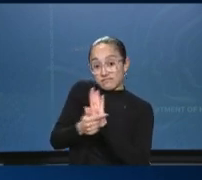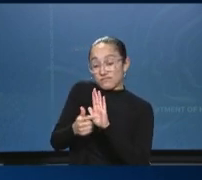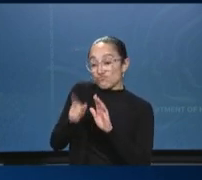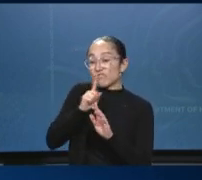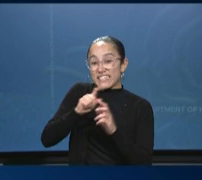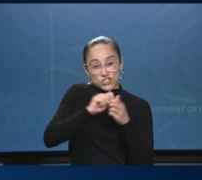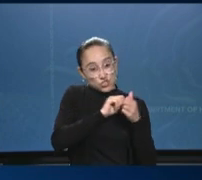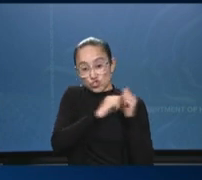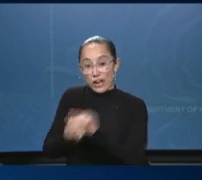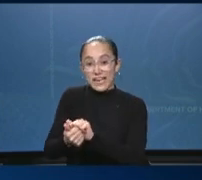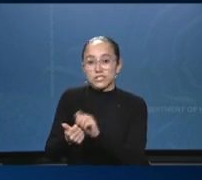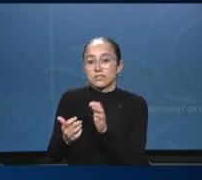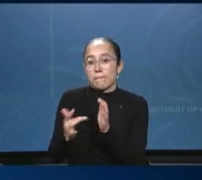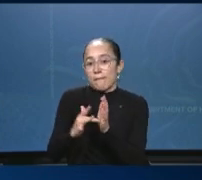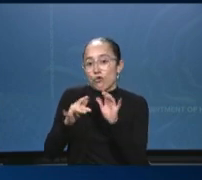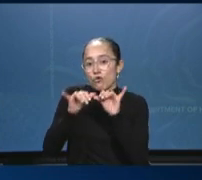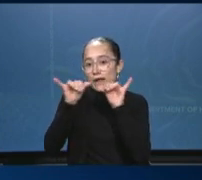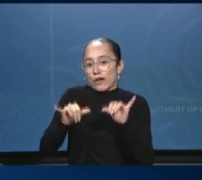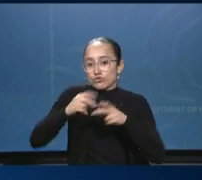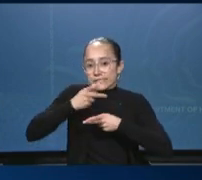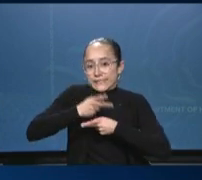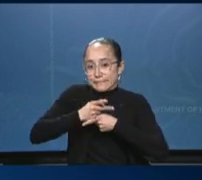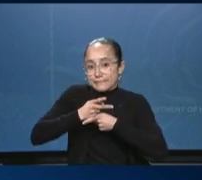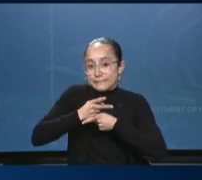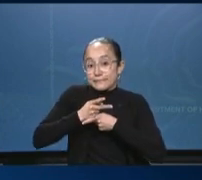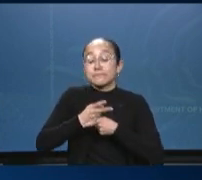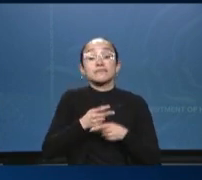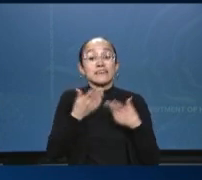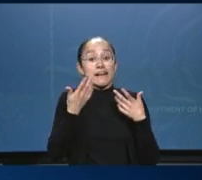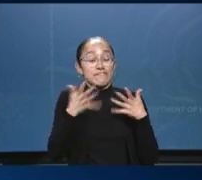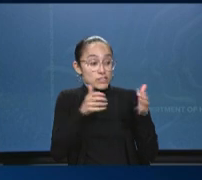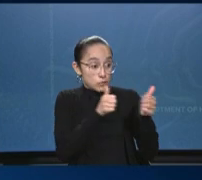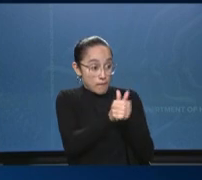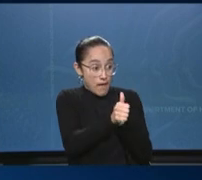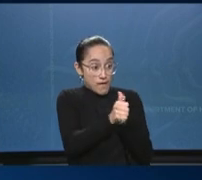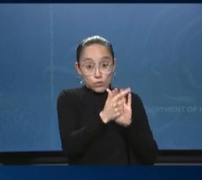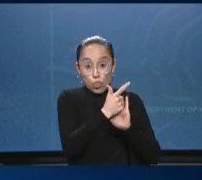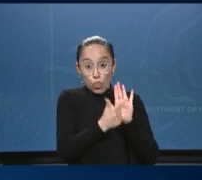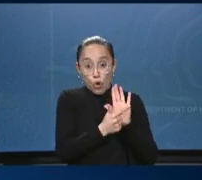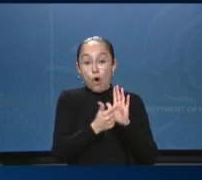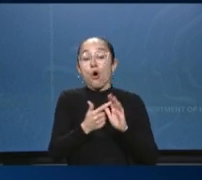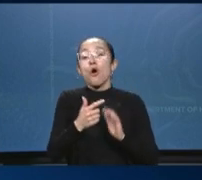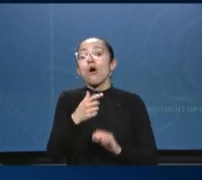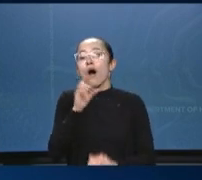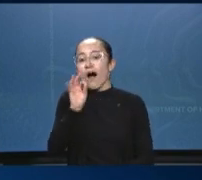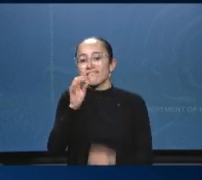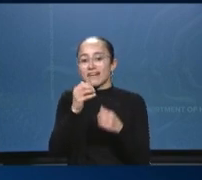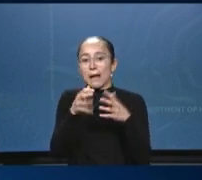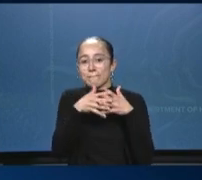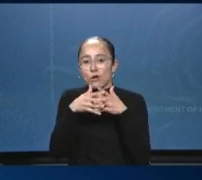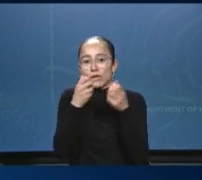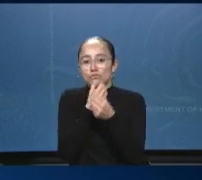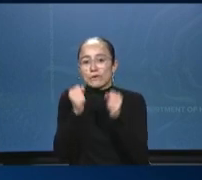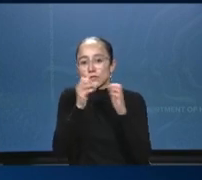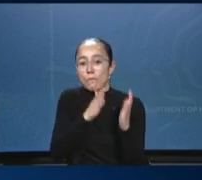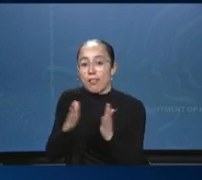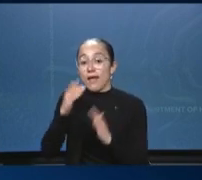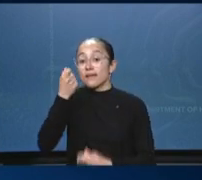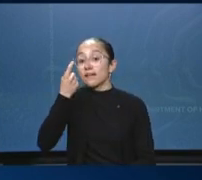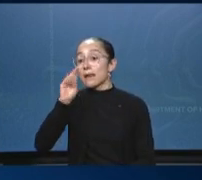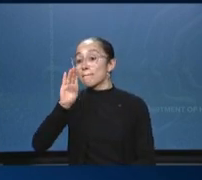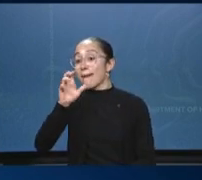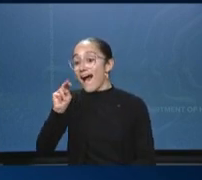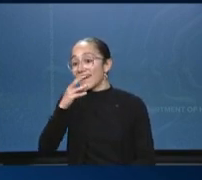healthcare system. And with the passage and implementation of the American Rescue Plan, the Biden-Harris administration